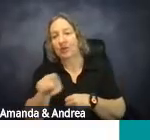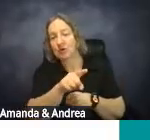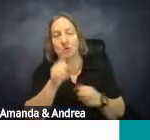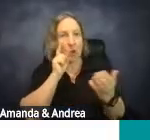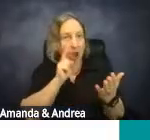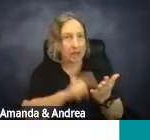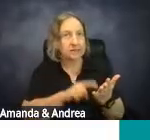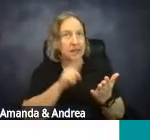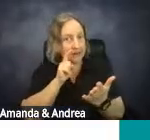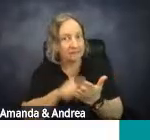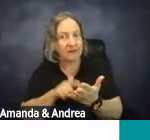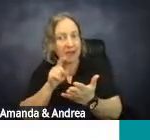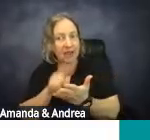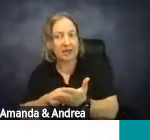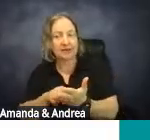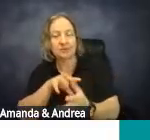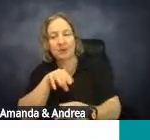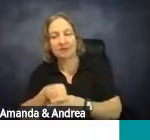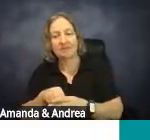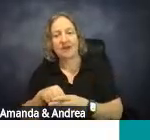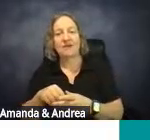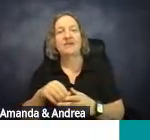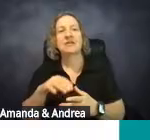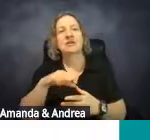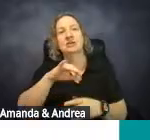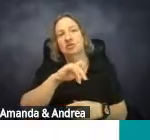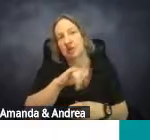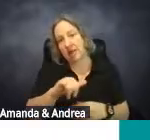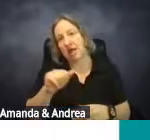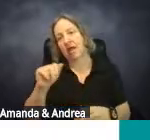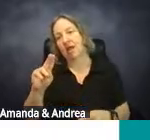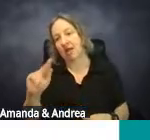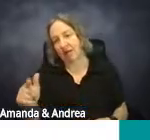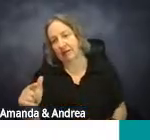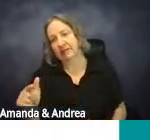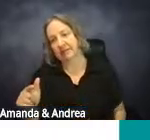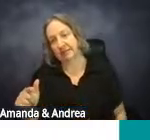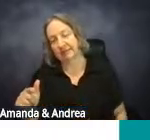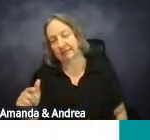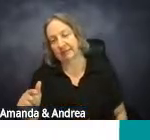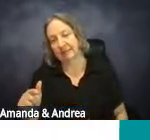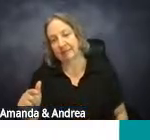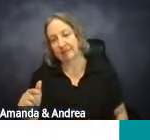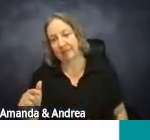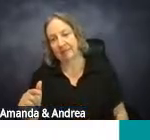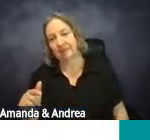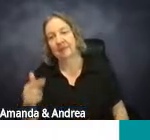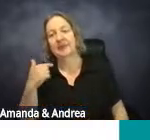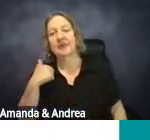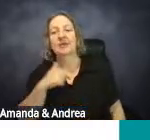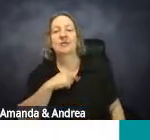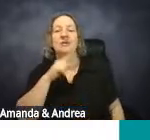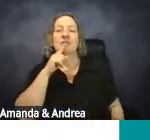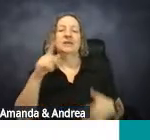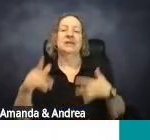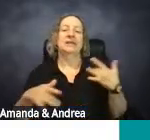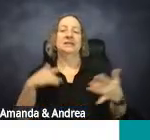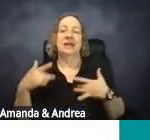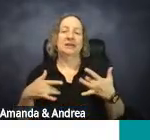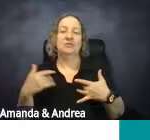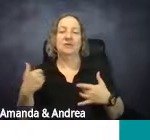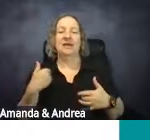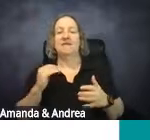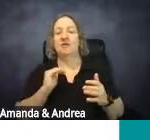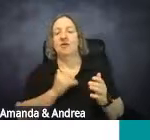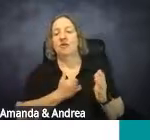identified to be involved with over July and August, but we're really excited to have our